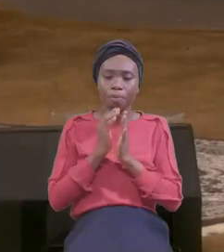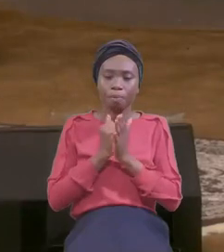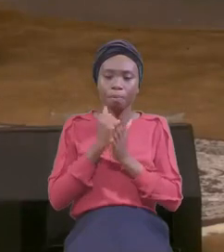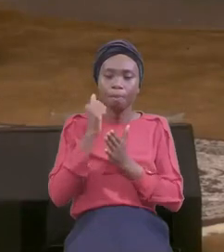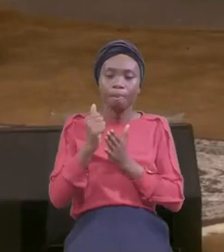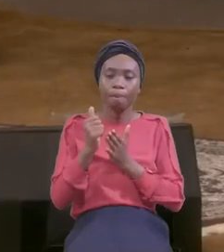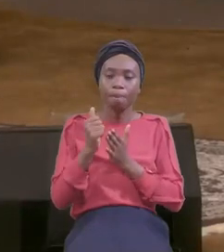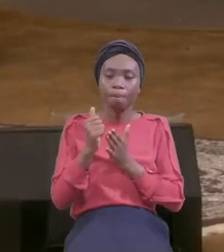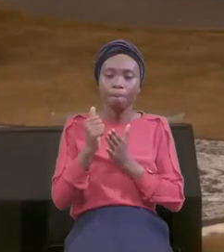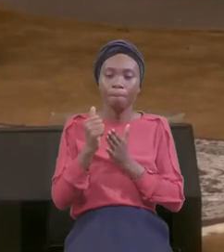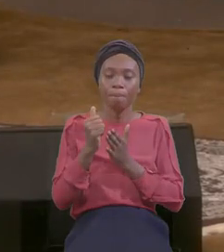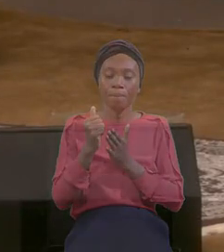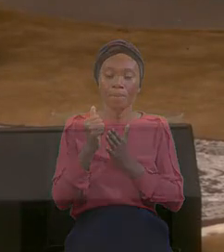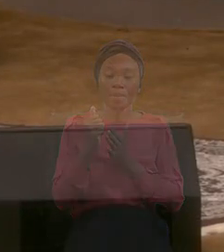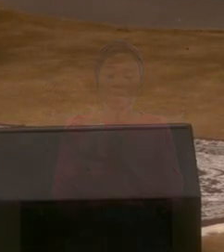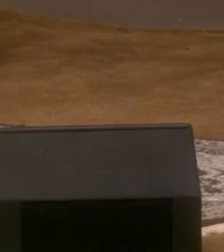Amen.